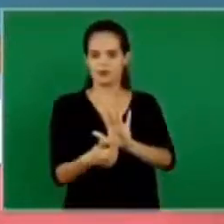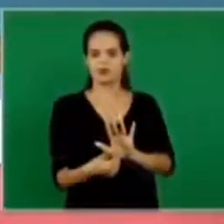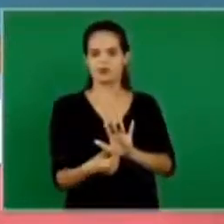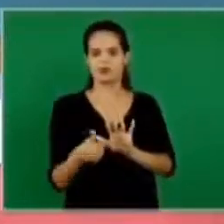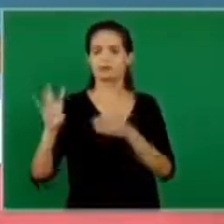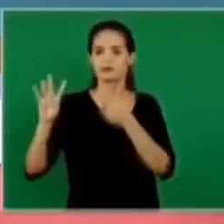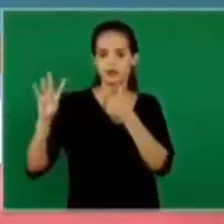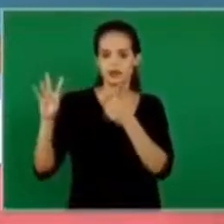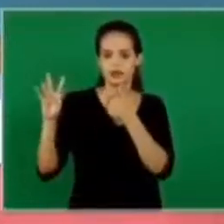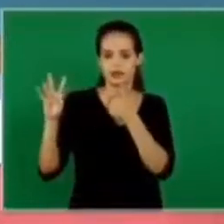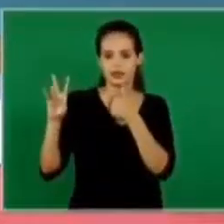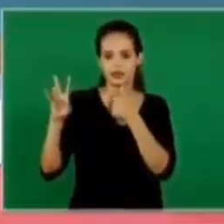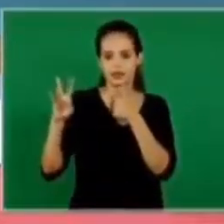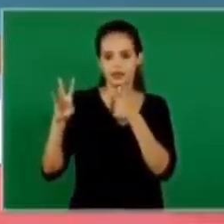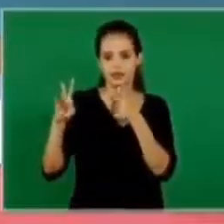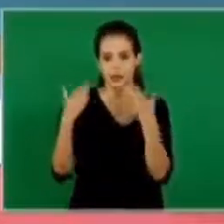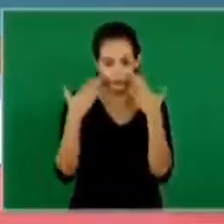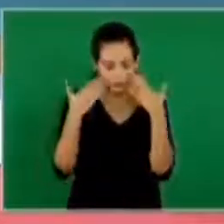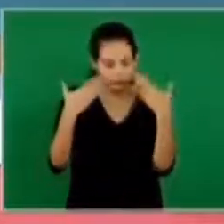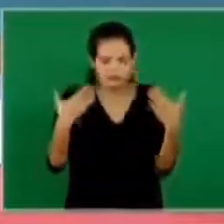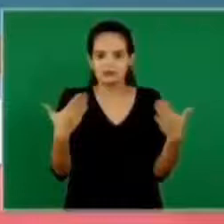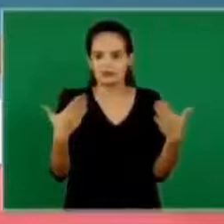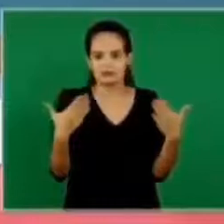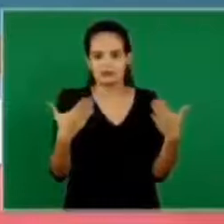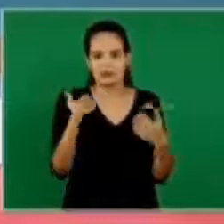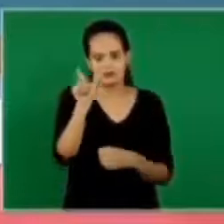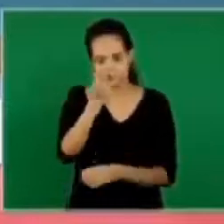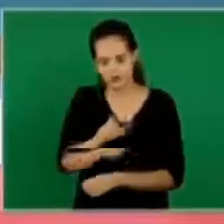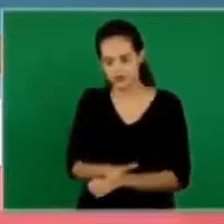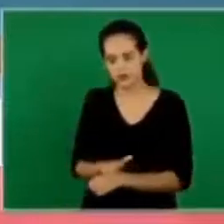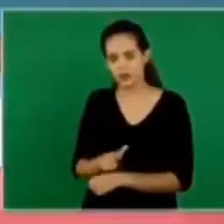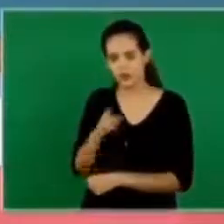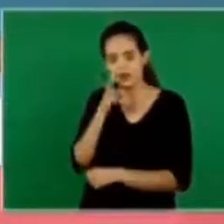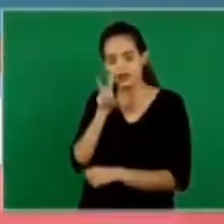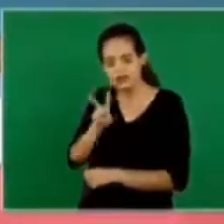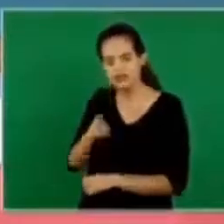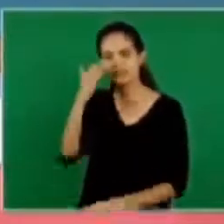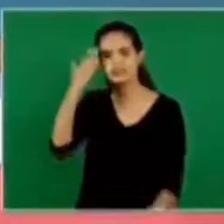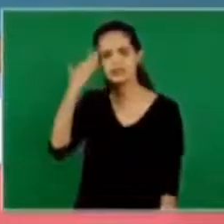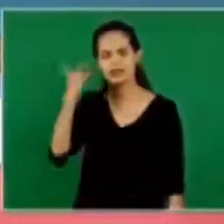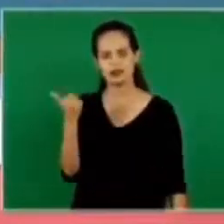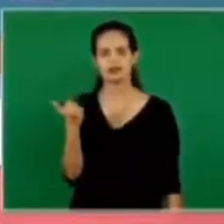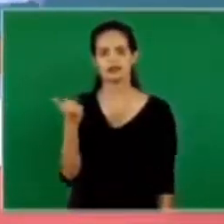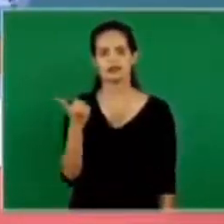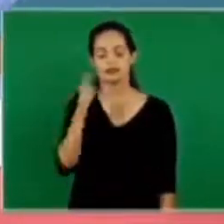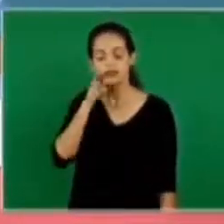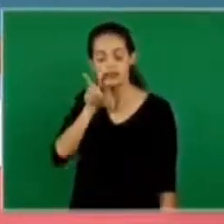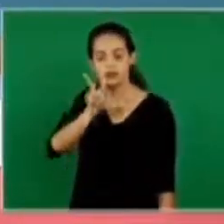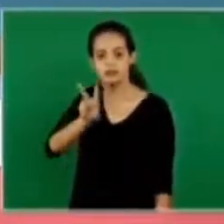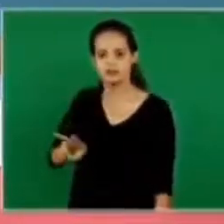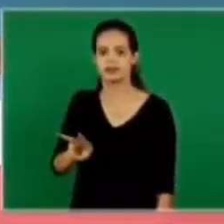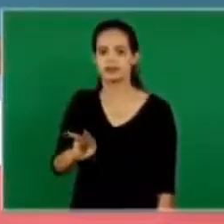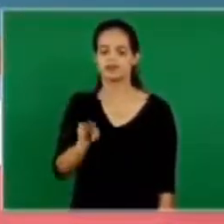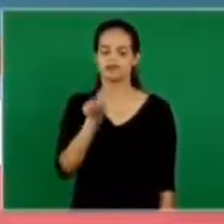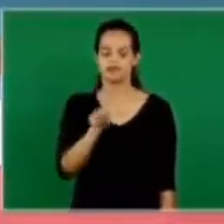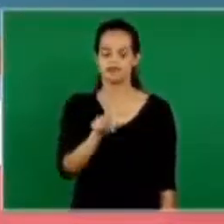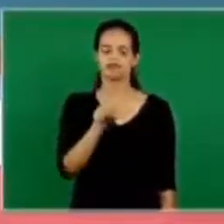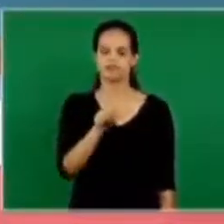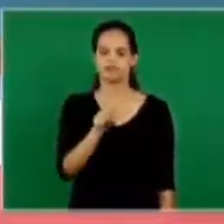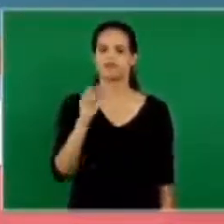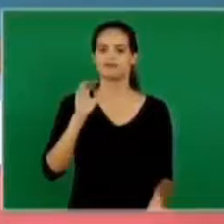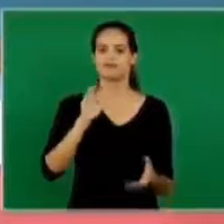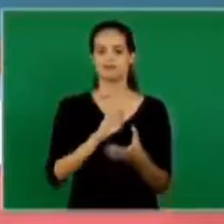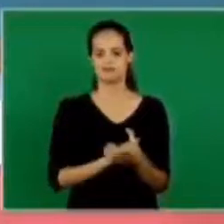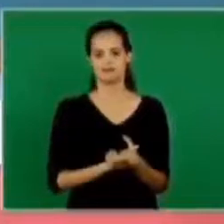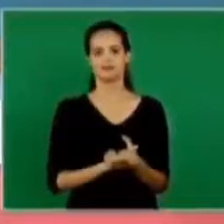of her garments. In the Middle East, a bride, when somebody saw her from afar, they would say she would get married without